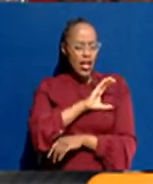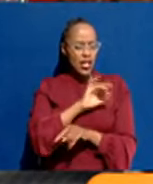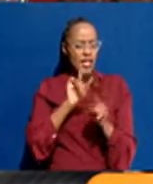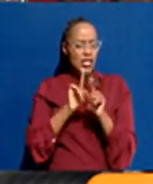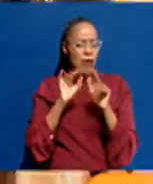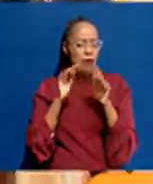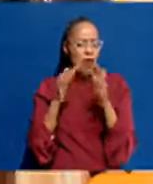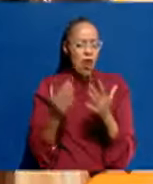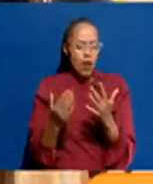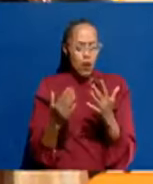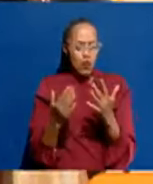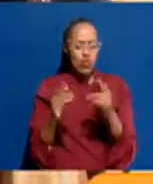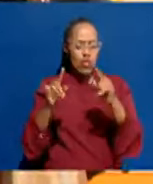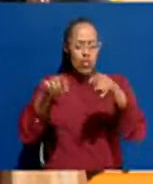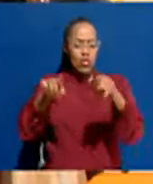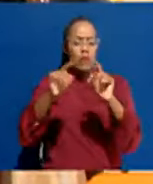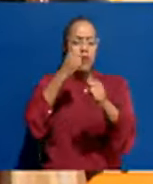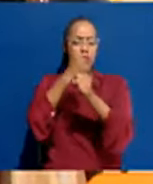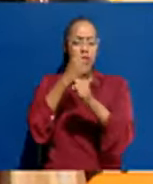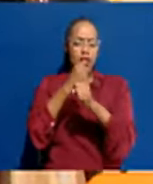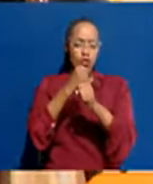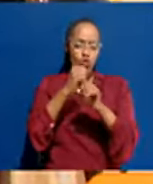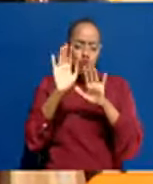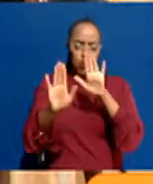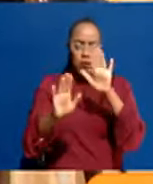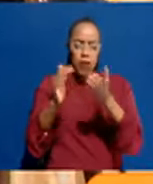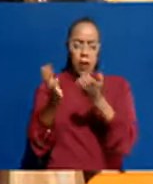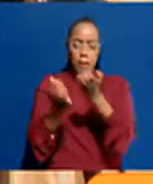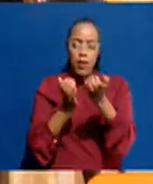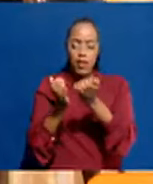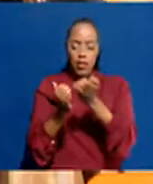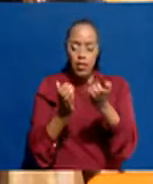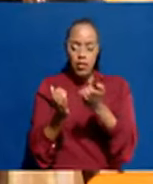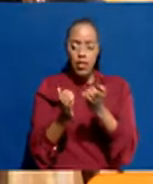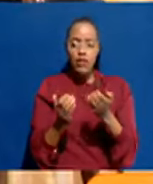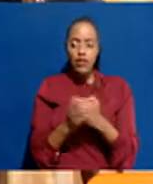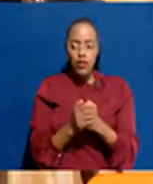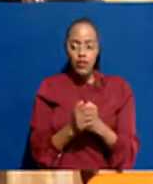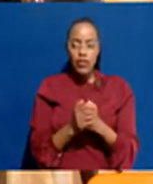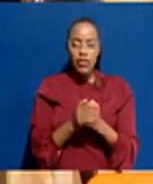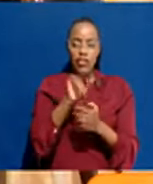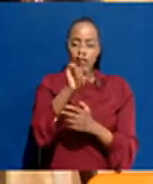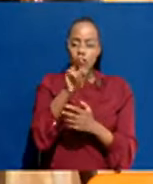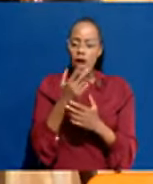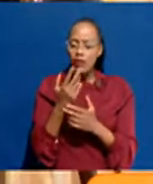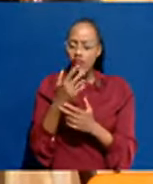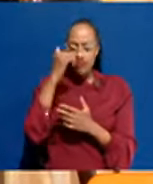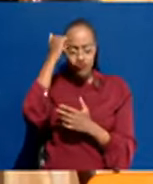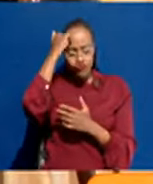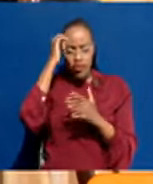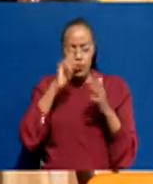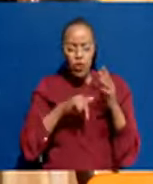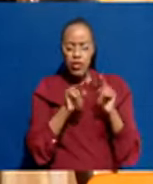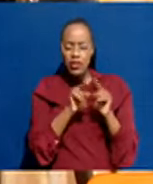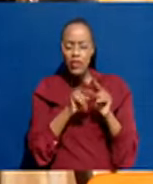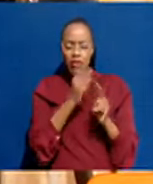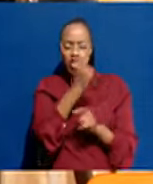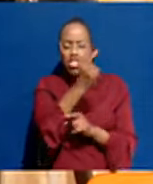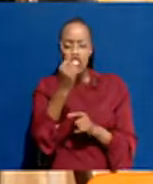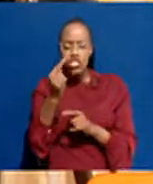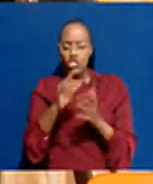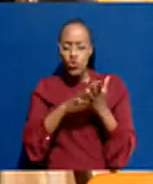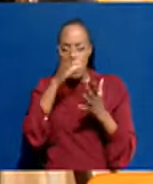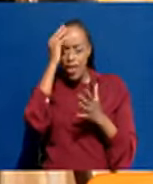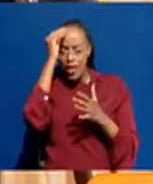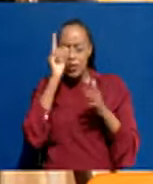terms of how they conduct their businesses. What are your readings of each? What were your readings of each, and what were